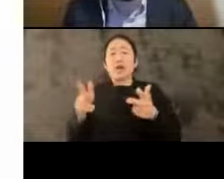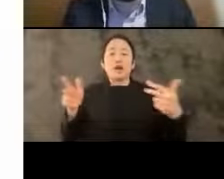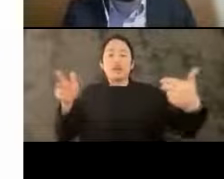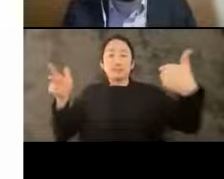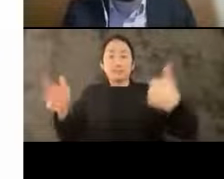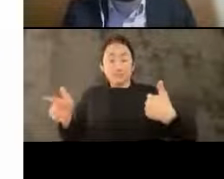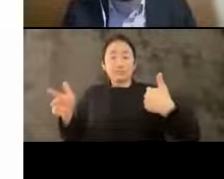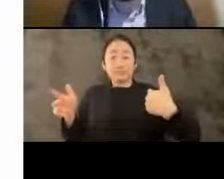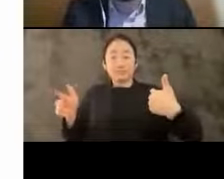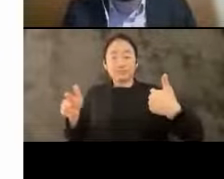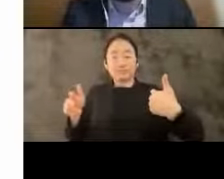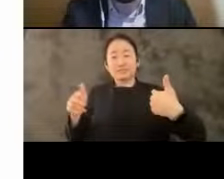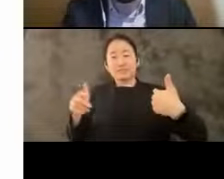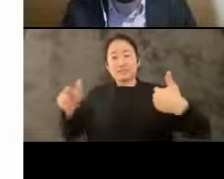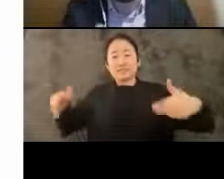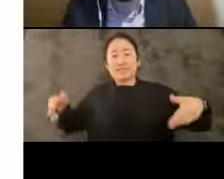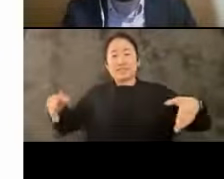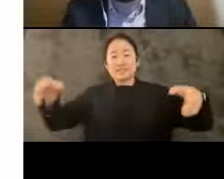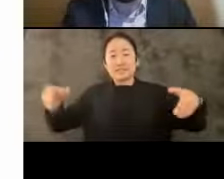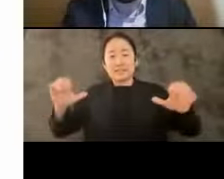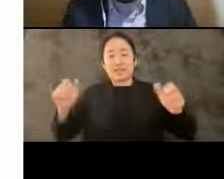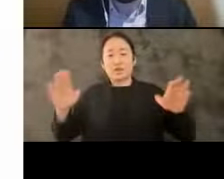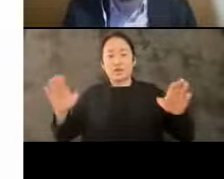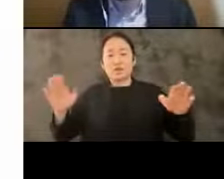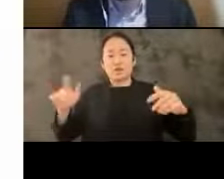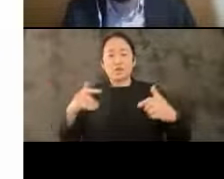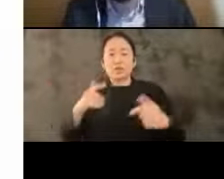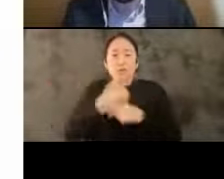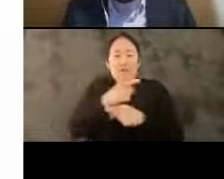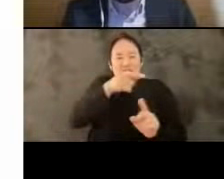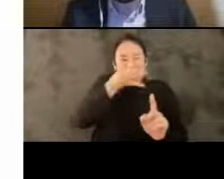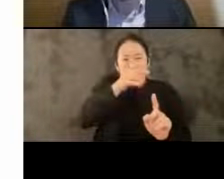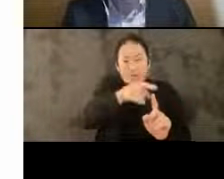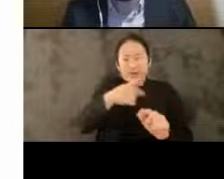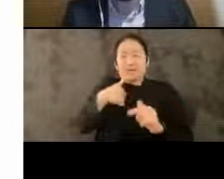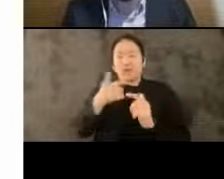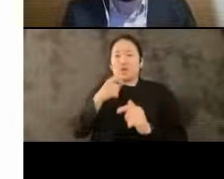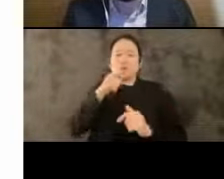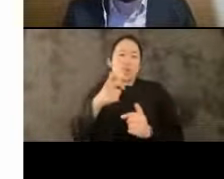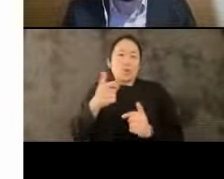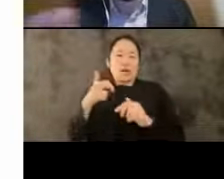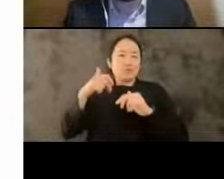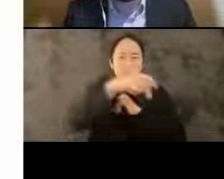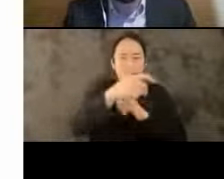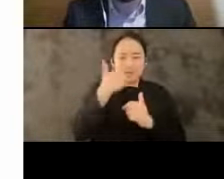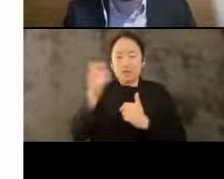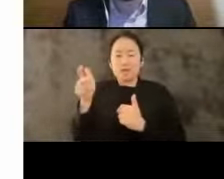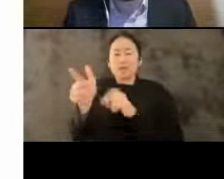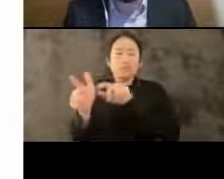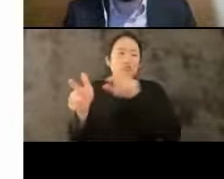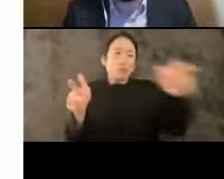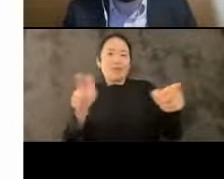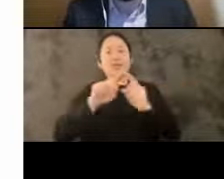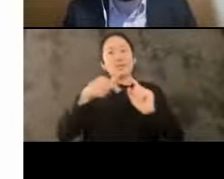work to go to work, you wouldn't have to cross the street. But then when you're done with your shift, you would have to cross the street across all the lanes of traffic in